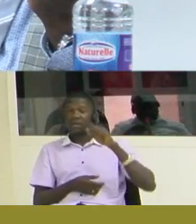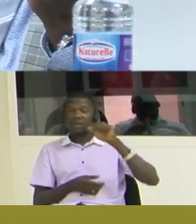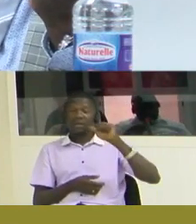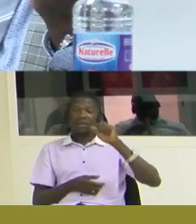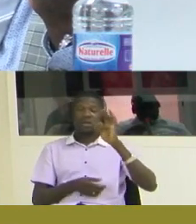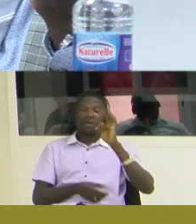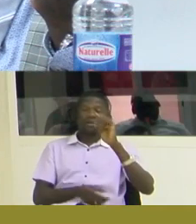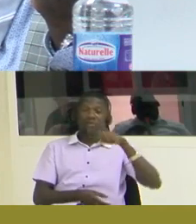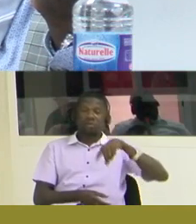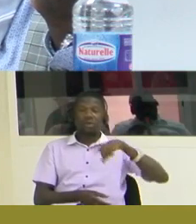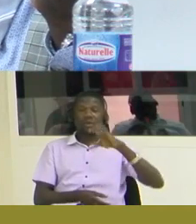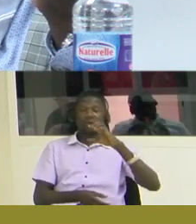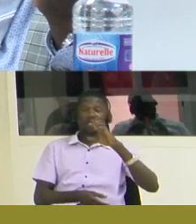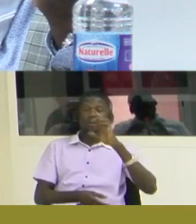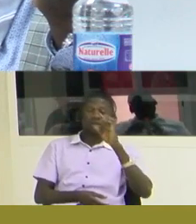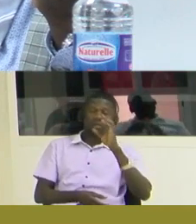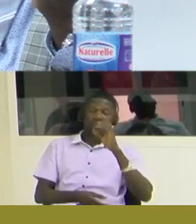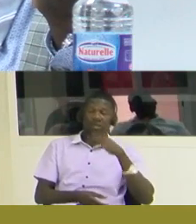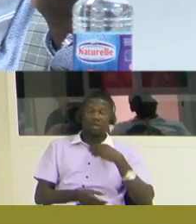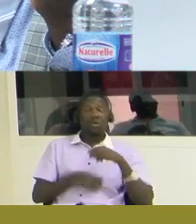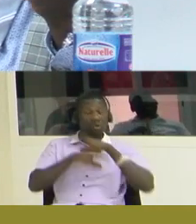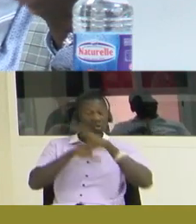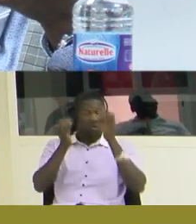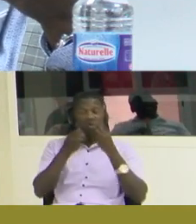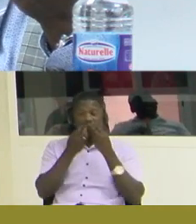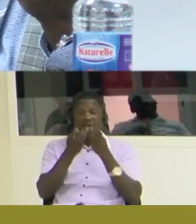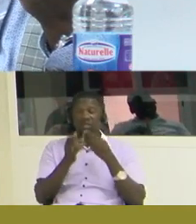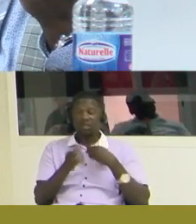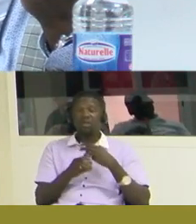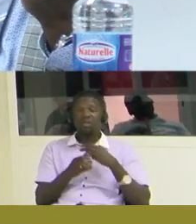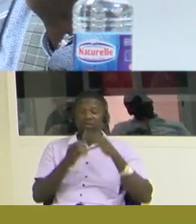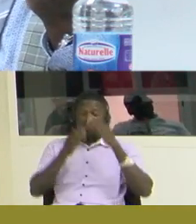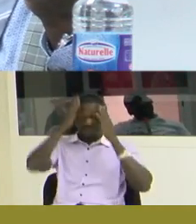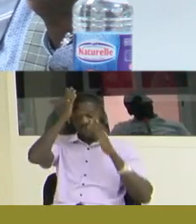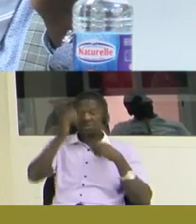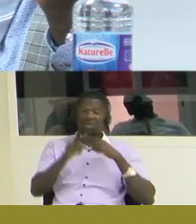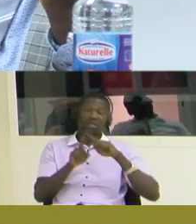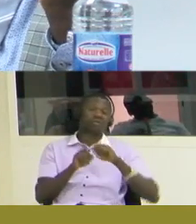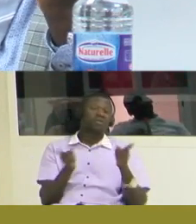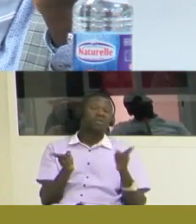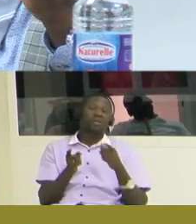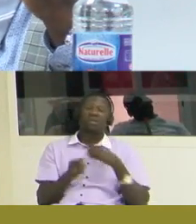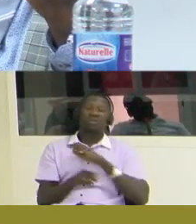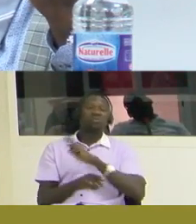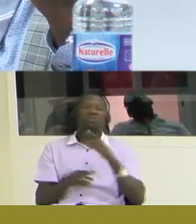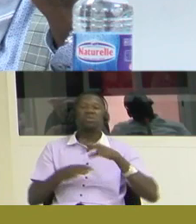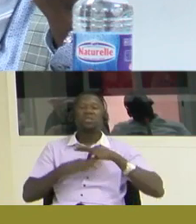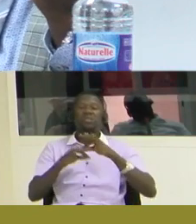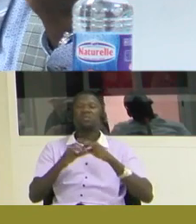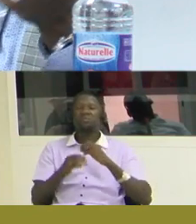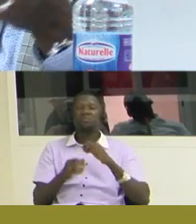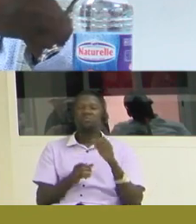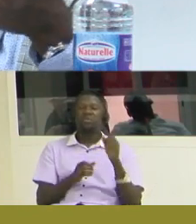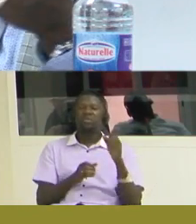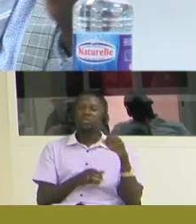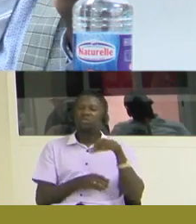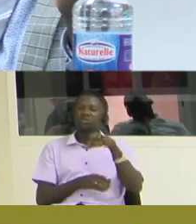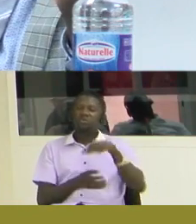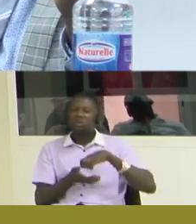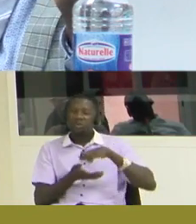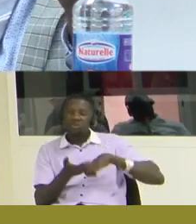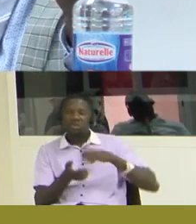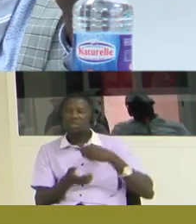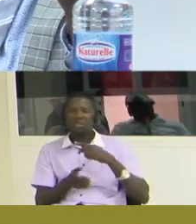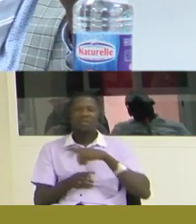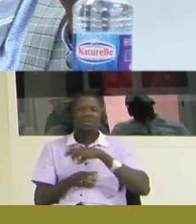claimed to be soldiers with a difference they are not interested in corruption they are not interested in staying in power but we all see